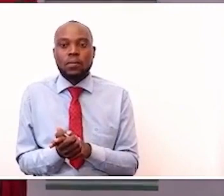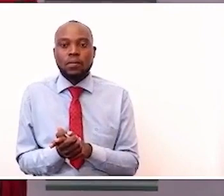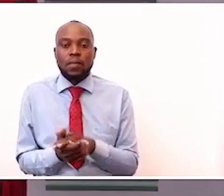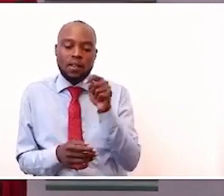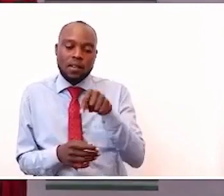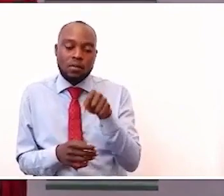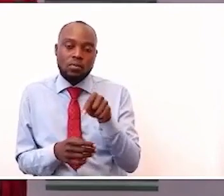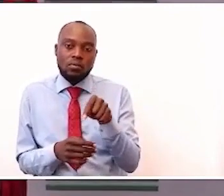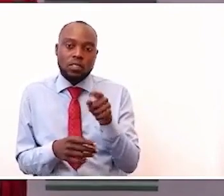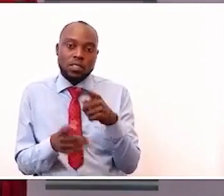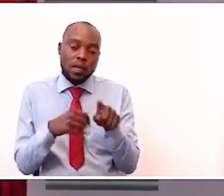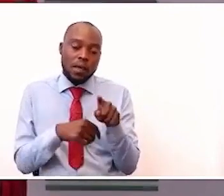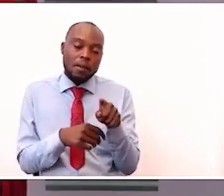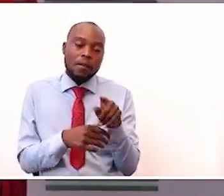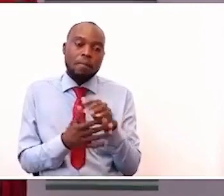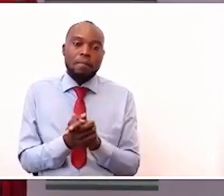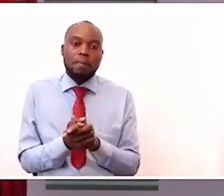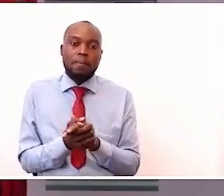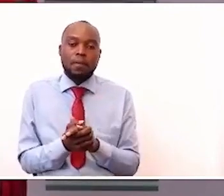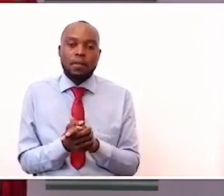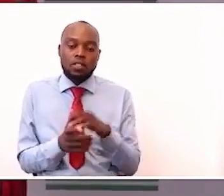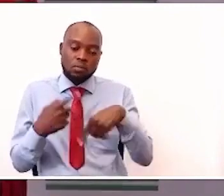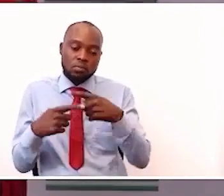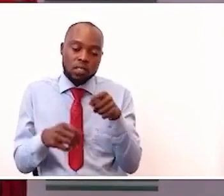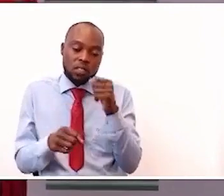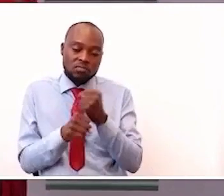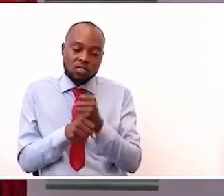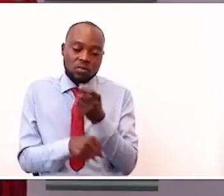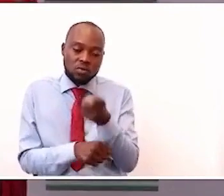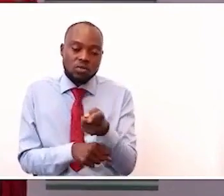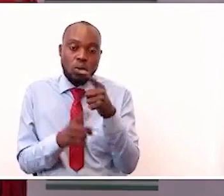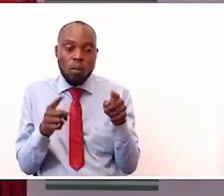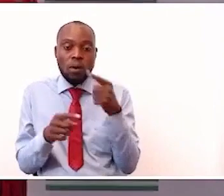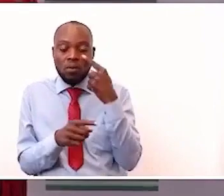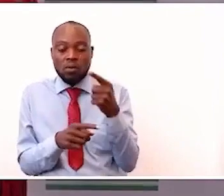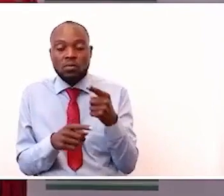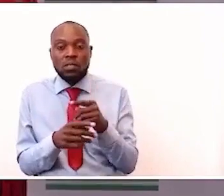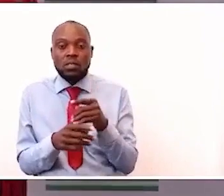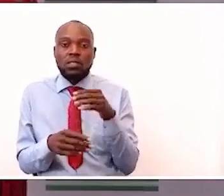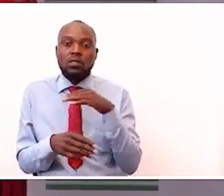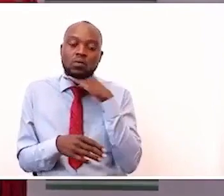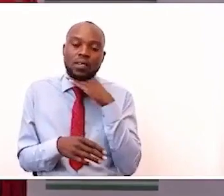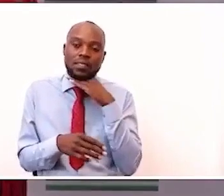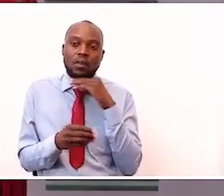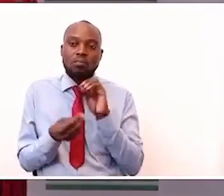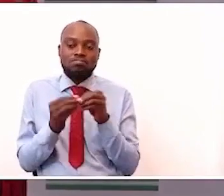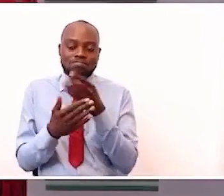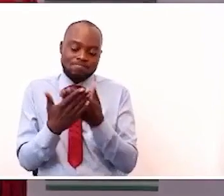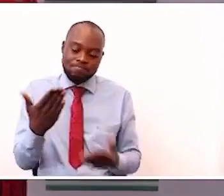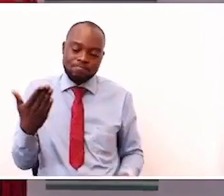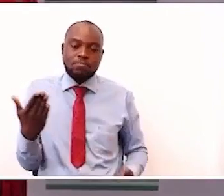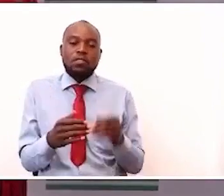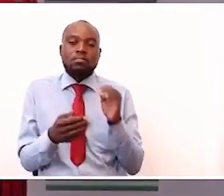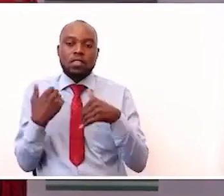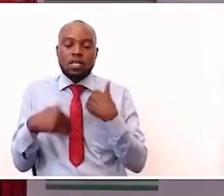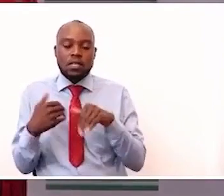We went to beg for wheat. We can continue that way, and you will see that we will not be able to address the challenges that we are facing. So making sure that